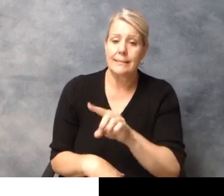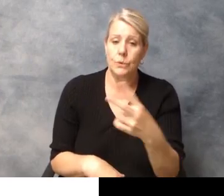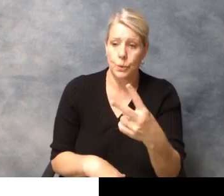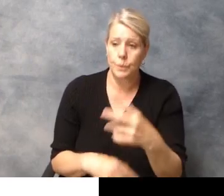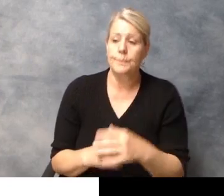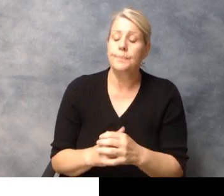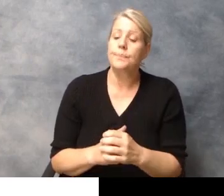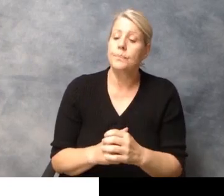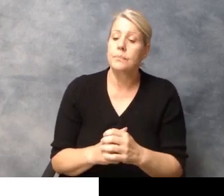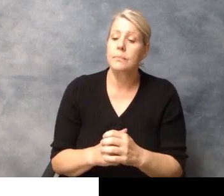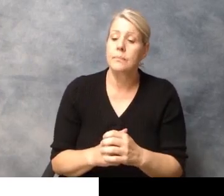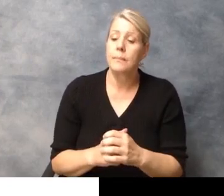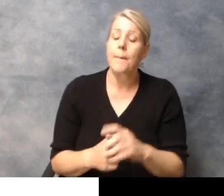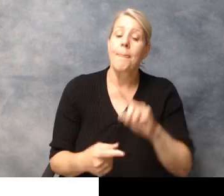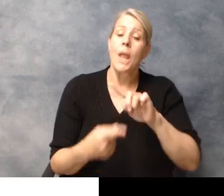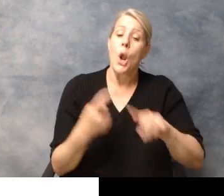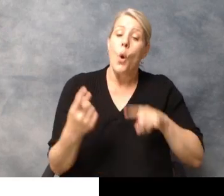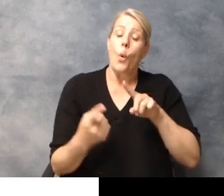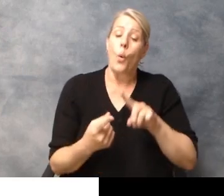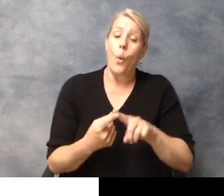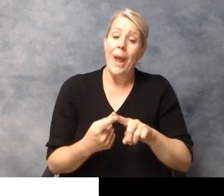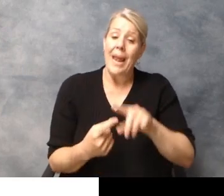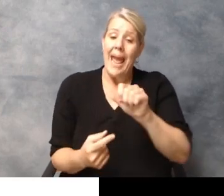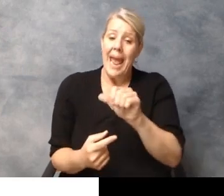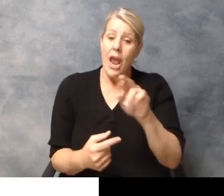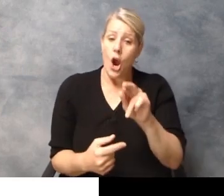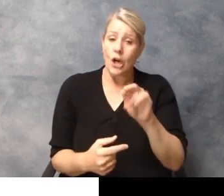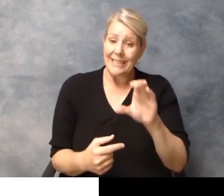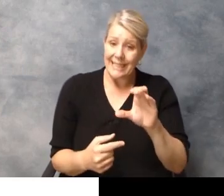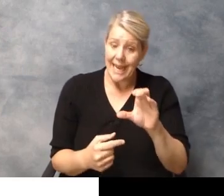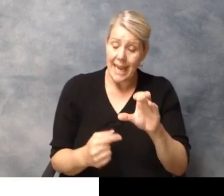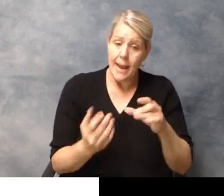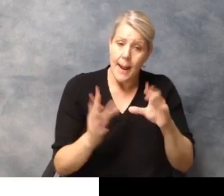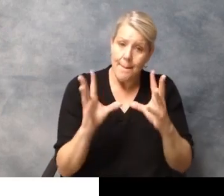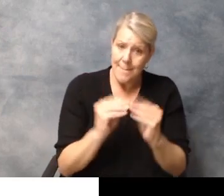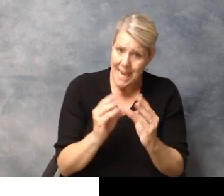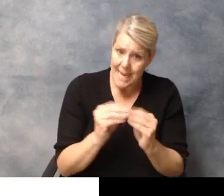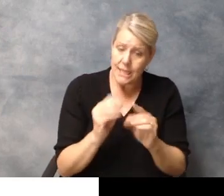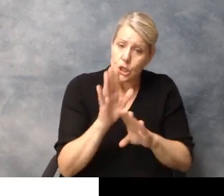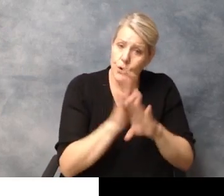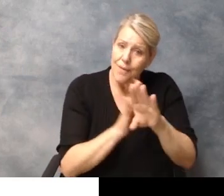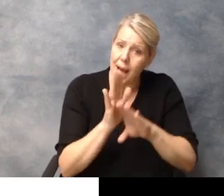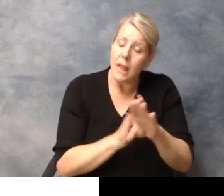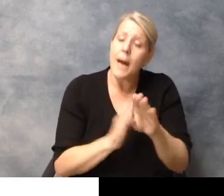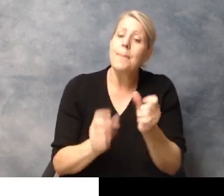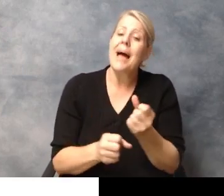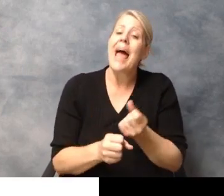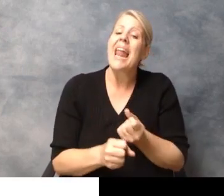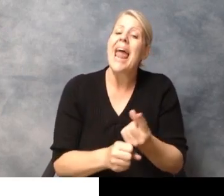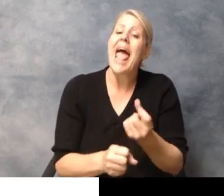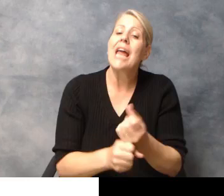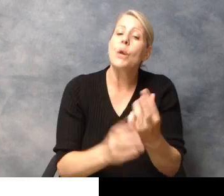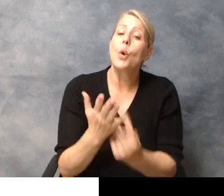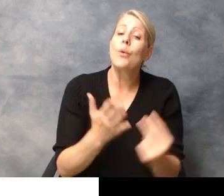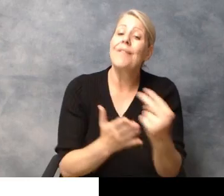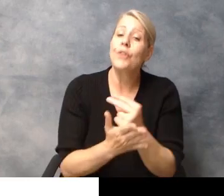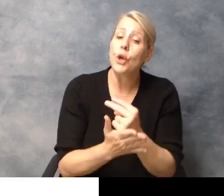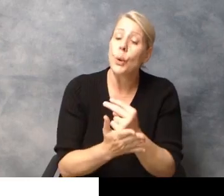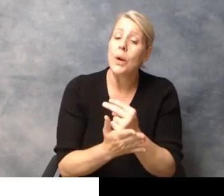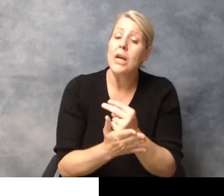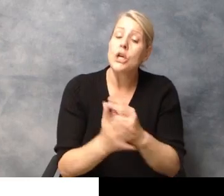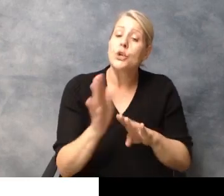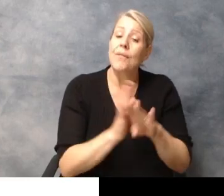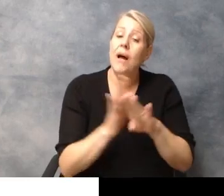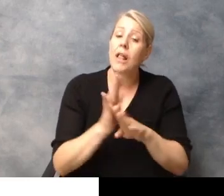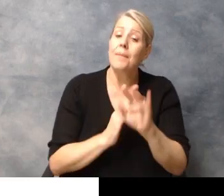When an ARC meets to develop or annually review an individual education program or IEP for a student with a